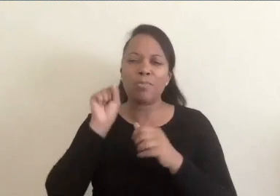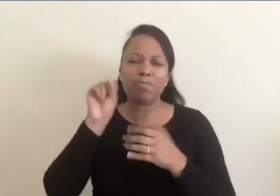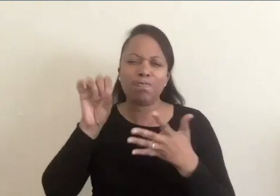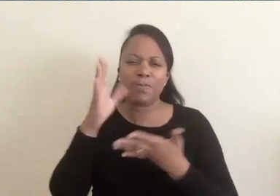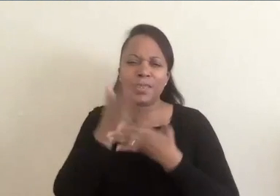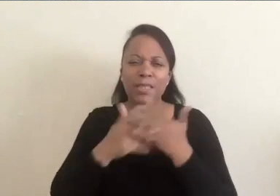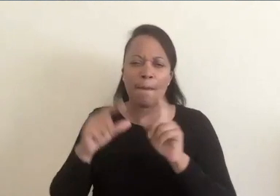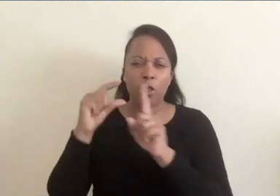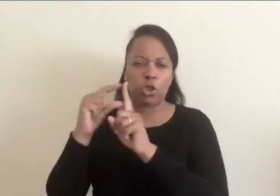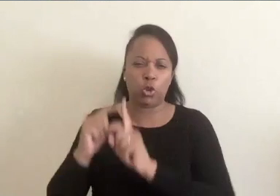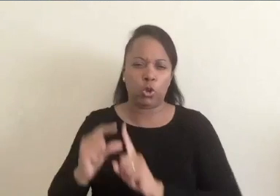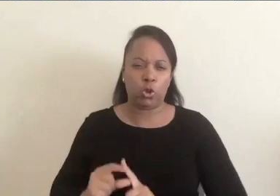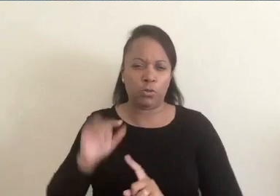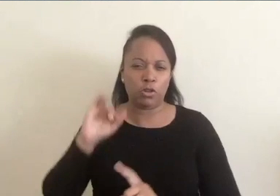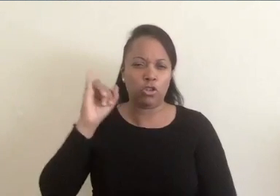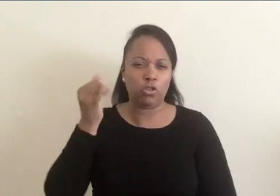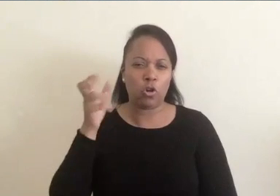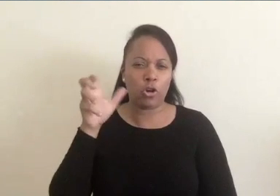of the jargon.